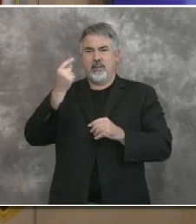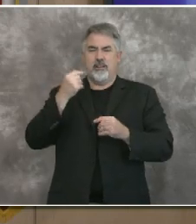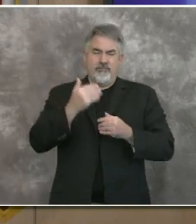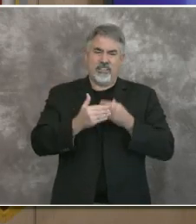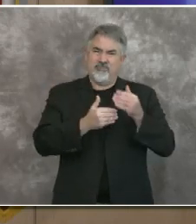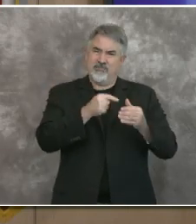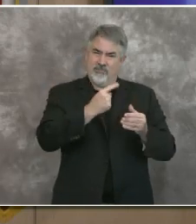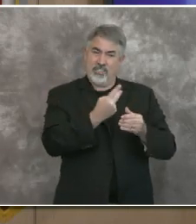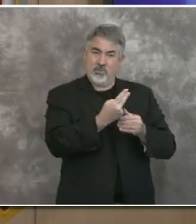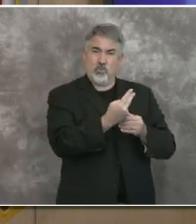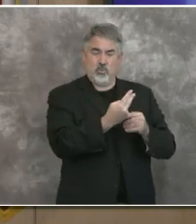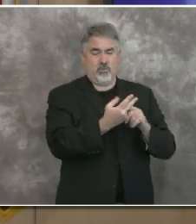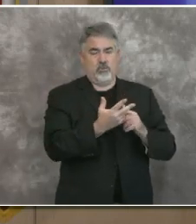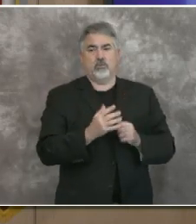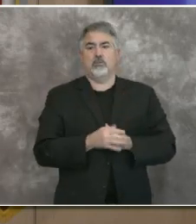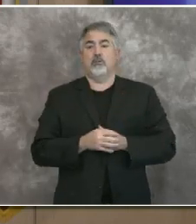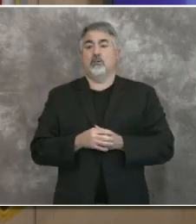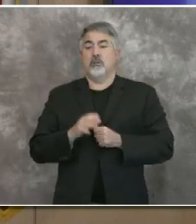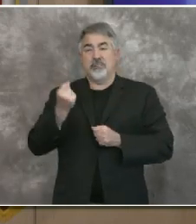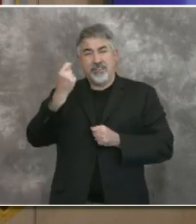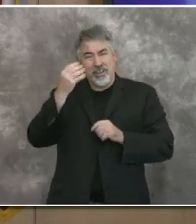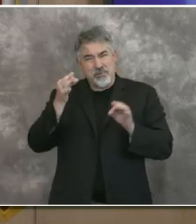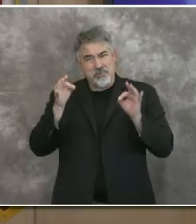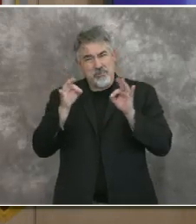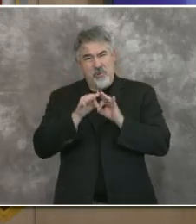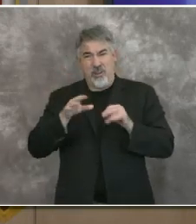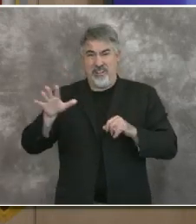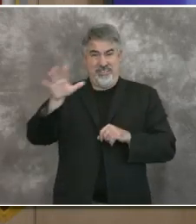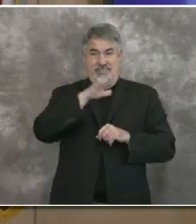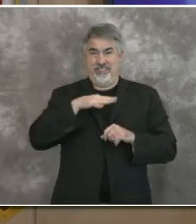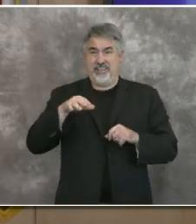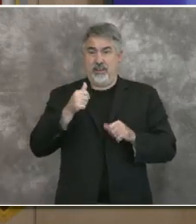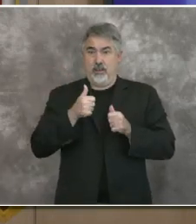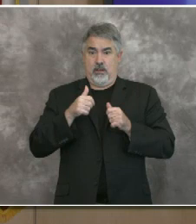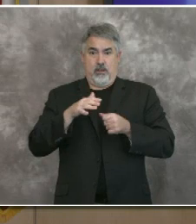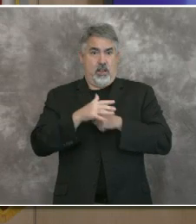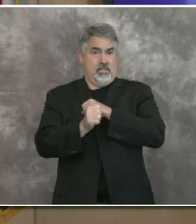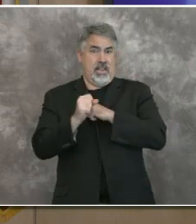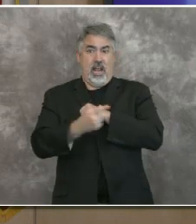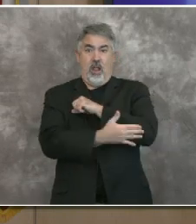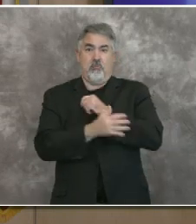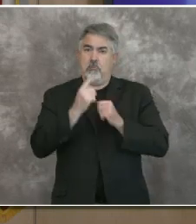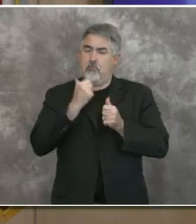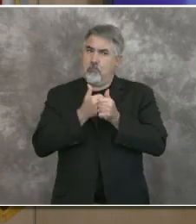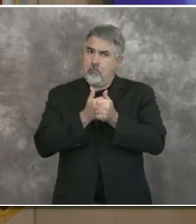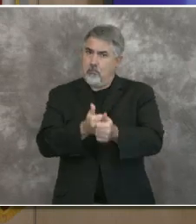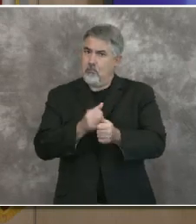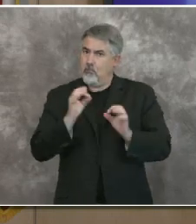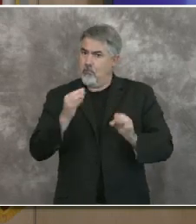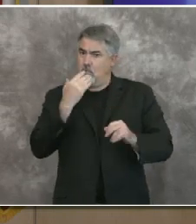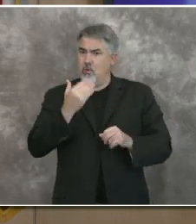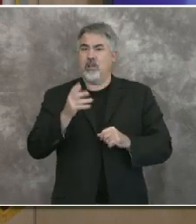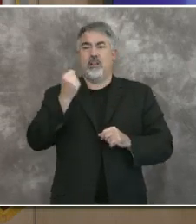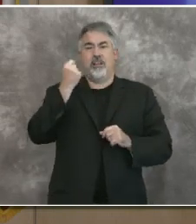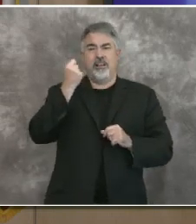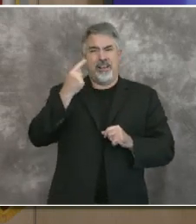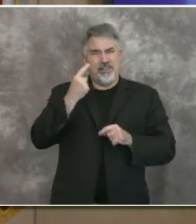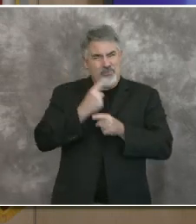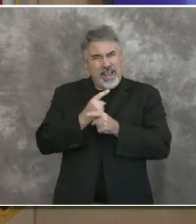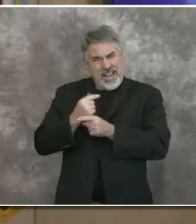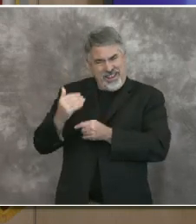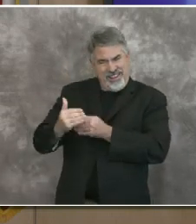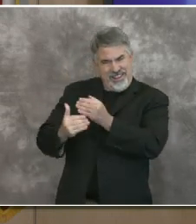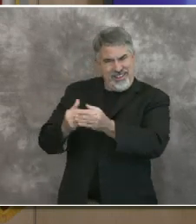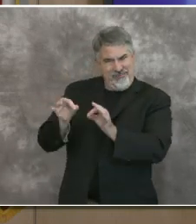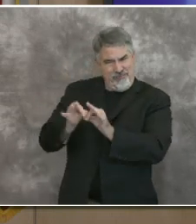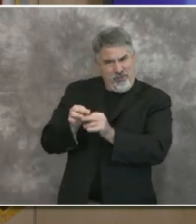important to note that thus far, as a region, we are doing a good job. We are doing it the right way, cautiously, slowly, in